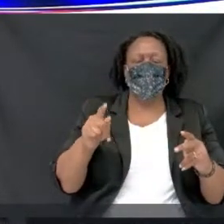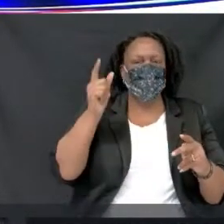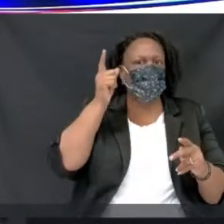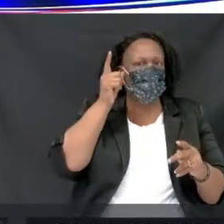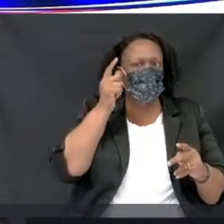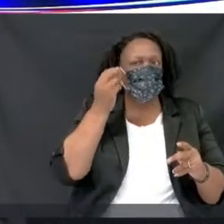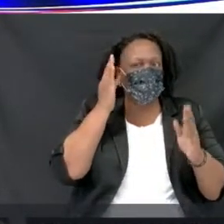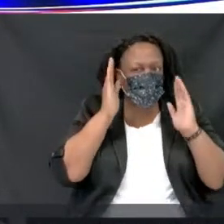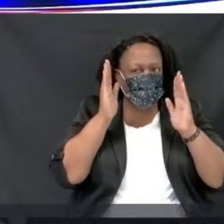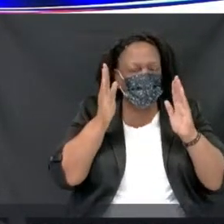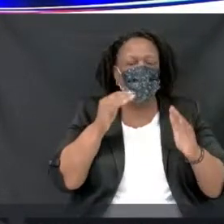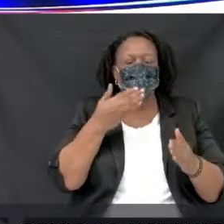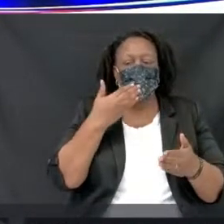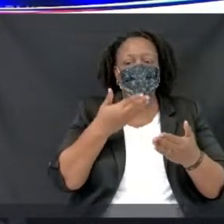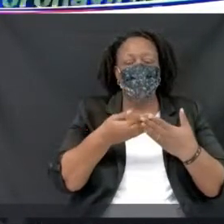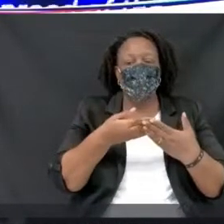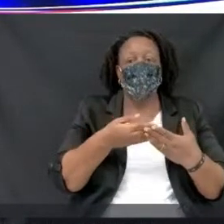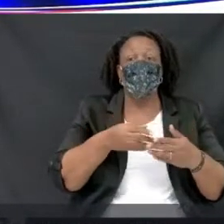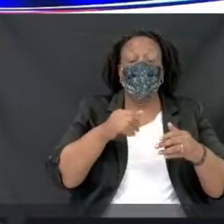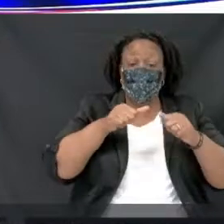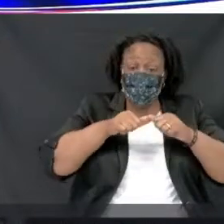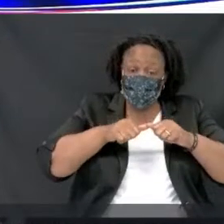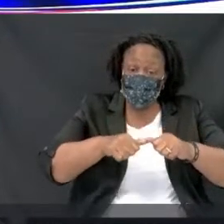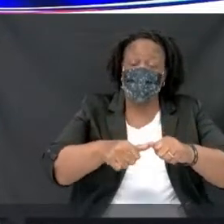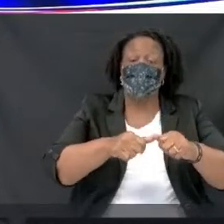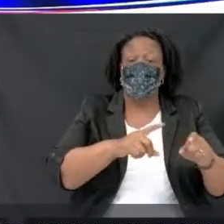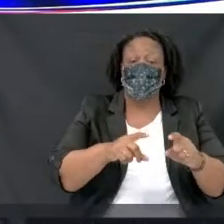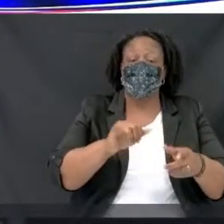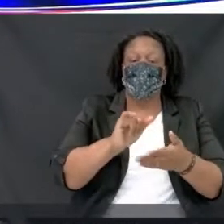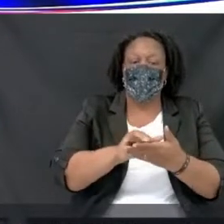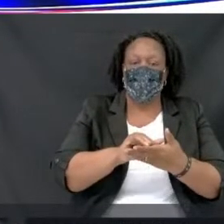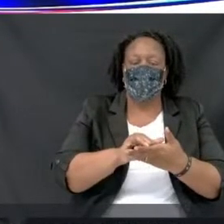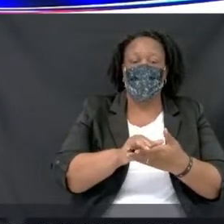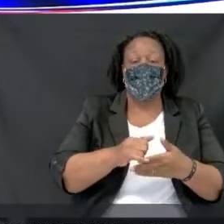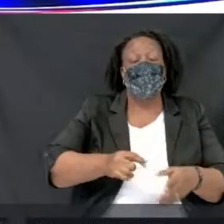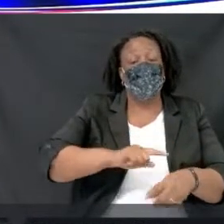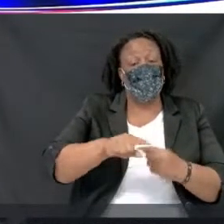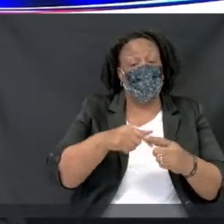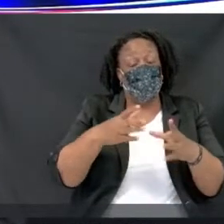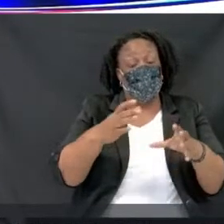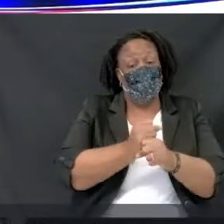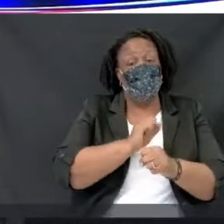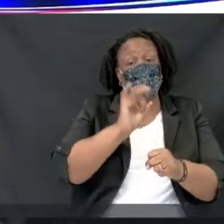that we reach, or provided that we achieve the 80% threshold.